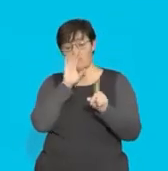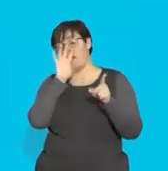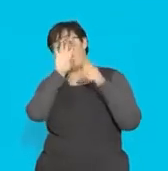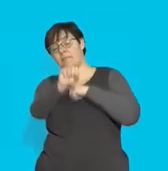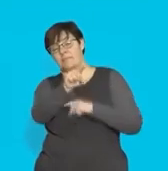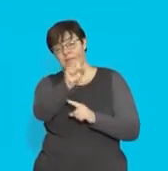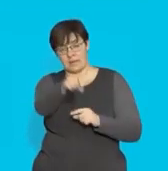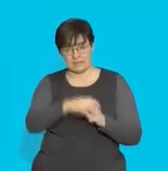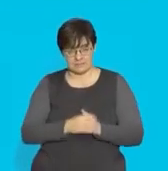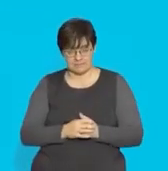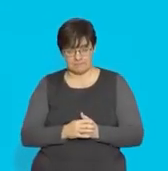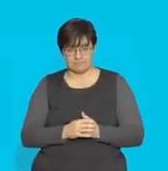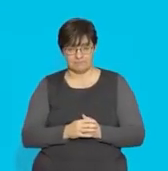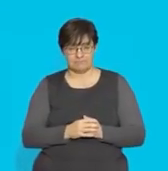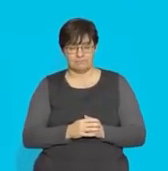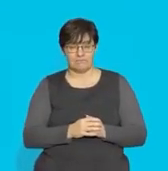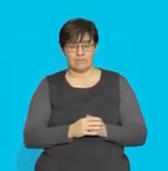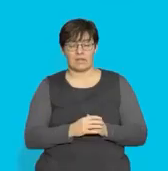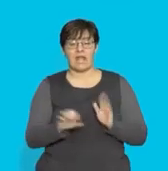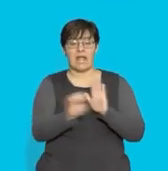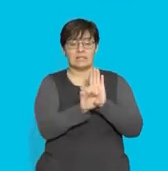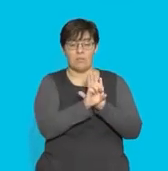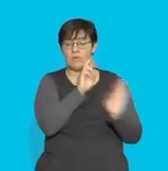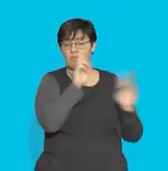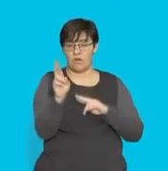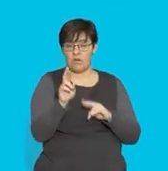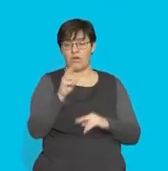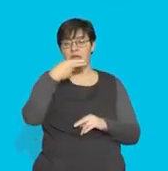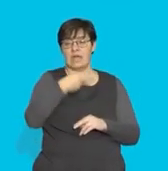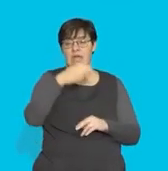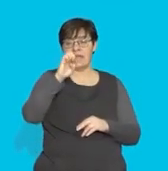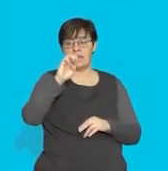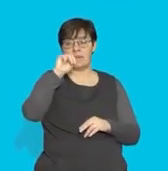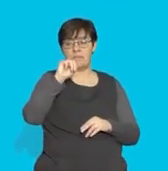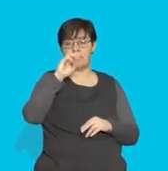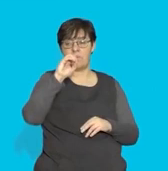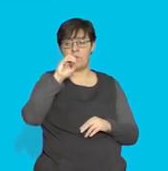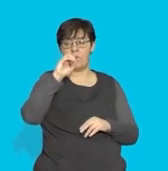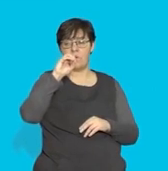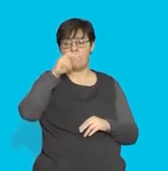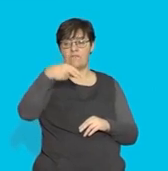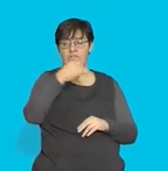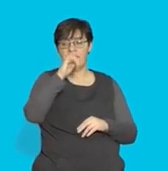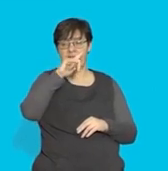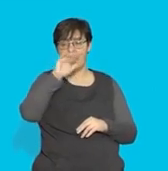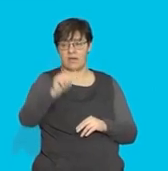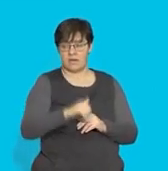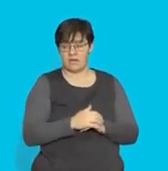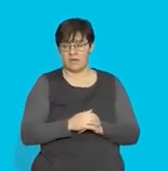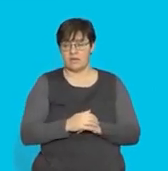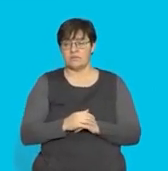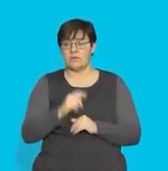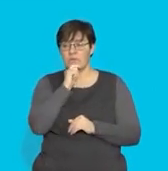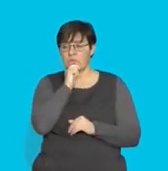got to recognize that in our next slide. So the example we're referring to is hemophilia. And we tend to use, again, the